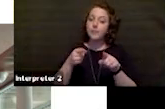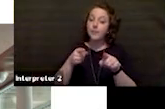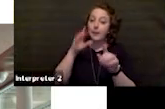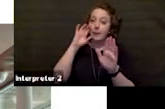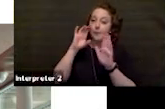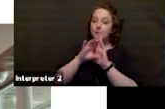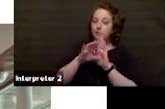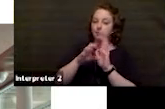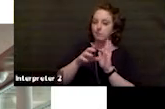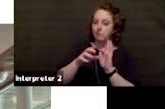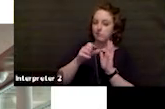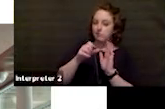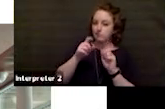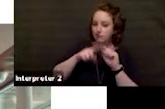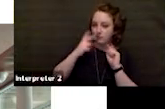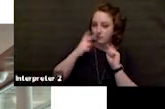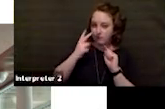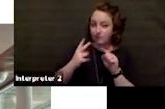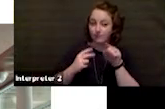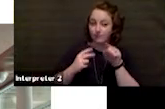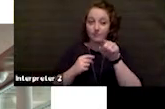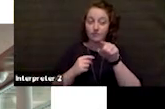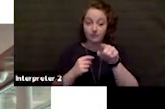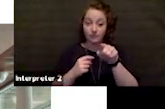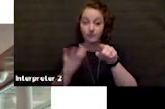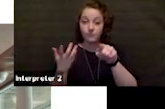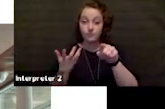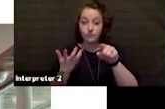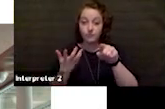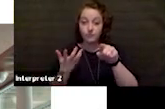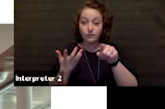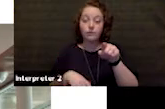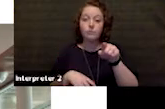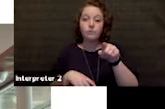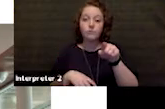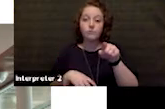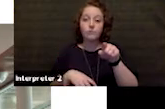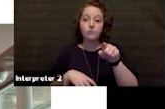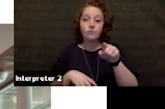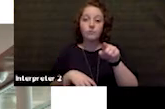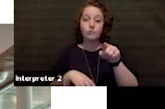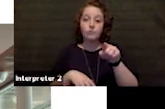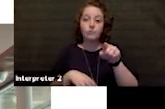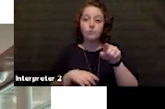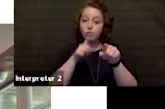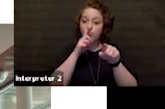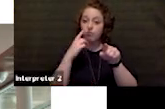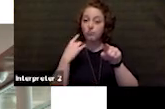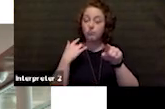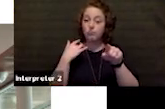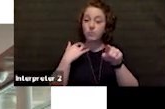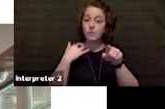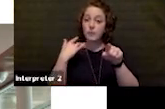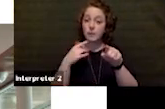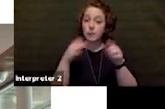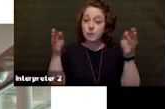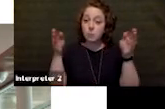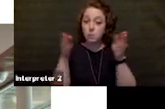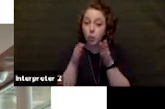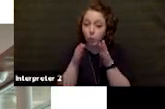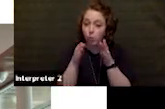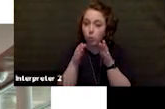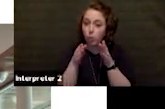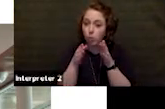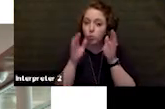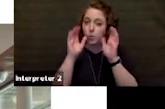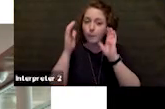is actually a smaller dining space than you might actually find in a high school that's built for 2,500